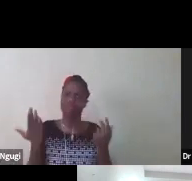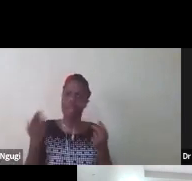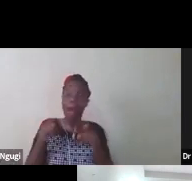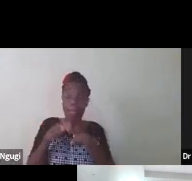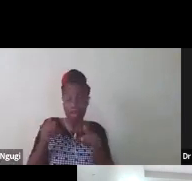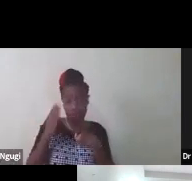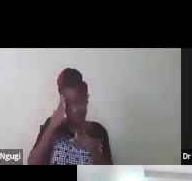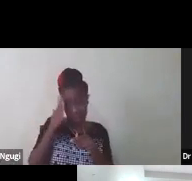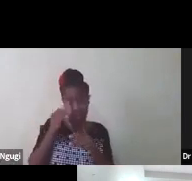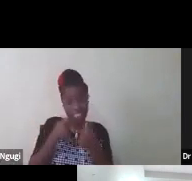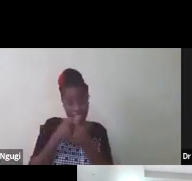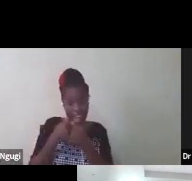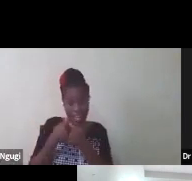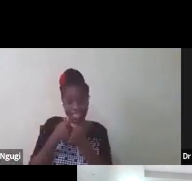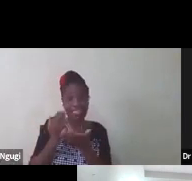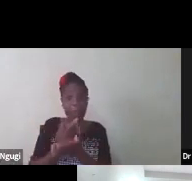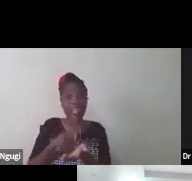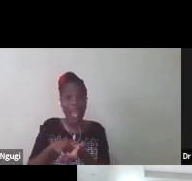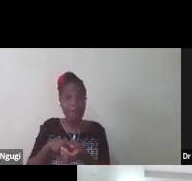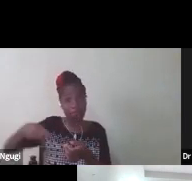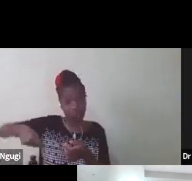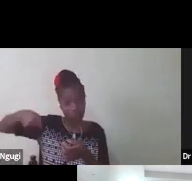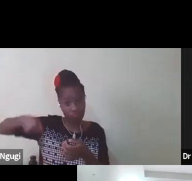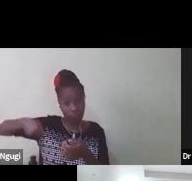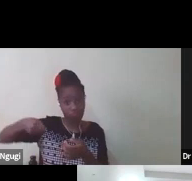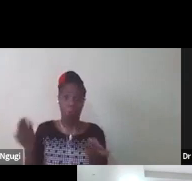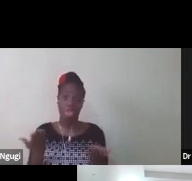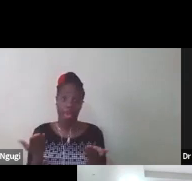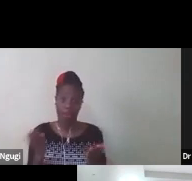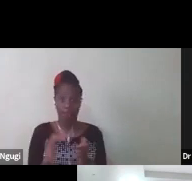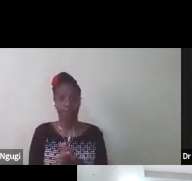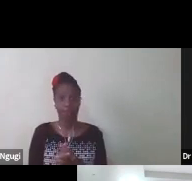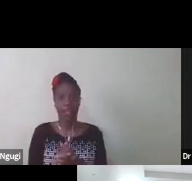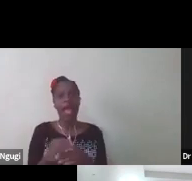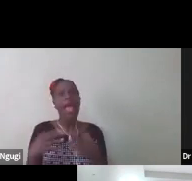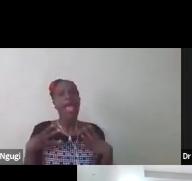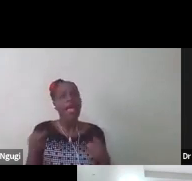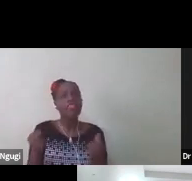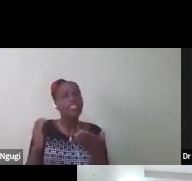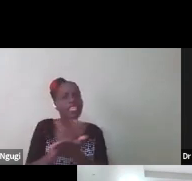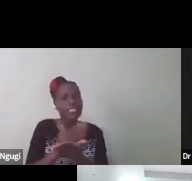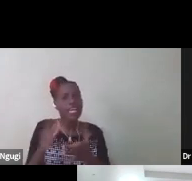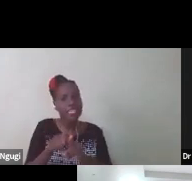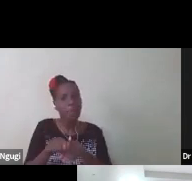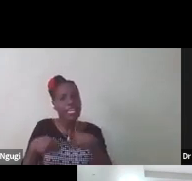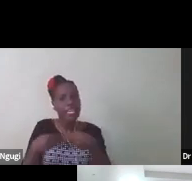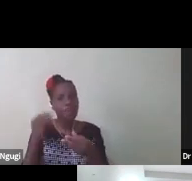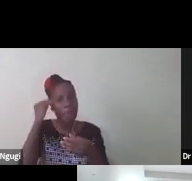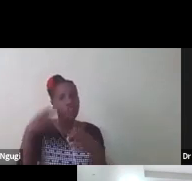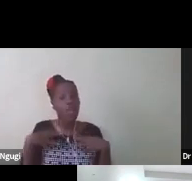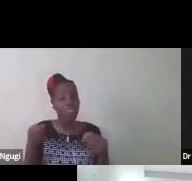the health sector sometimes is very low. And then the health sector, how much do they allocate to mental health? In